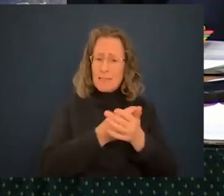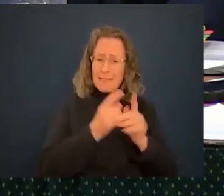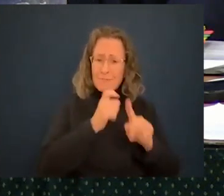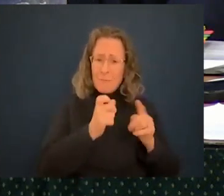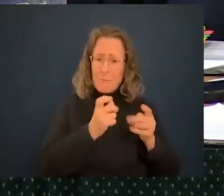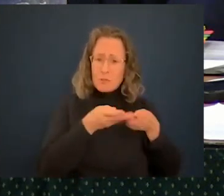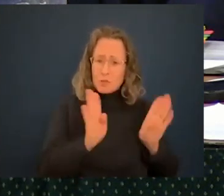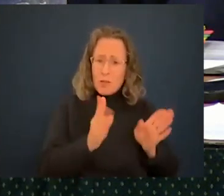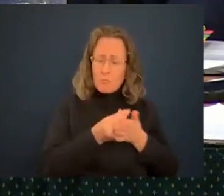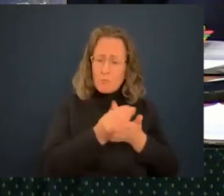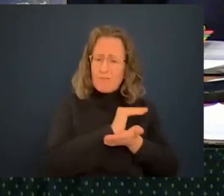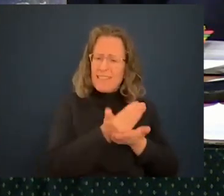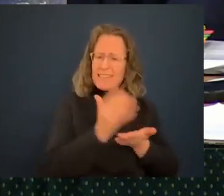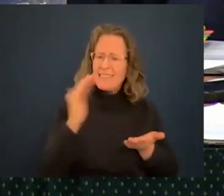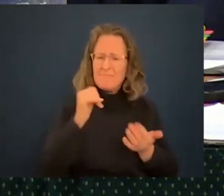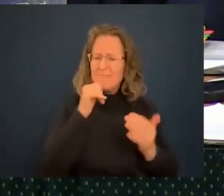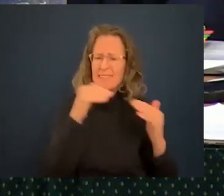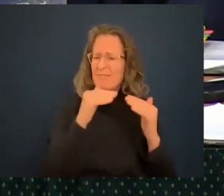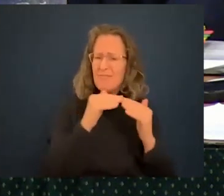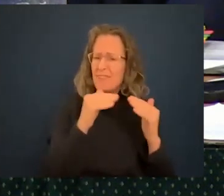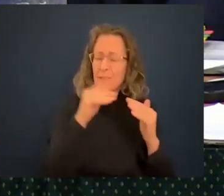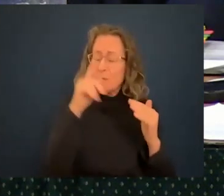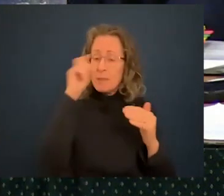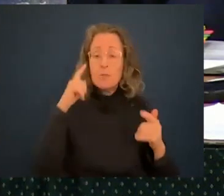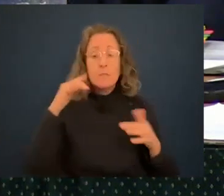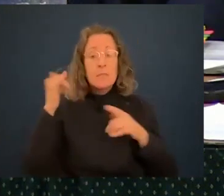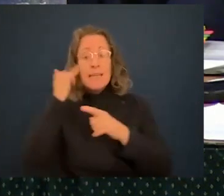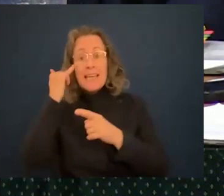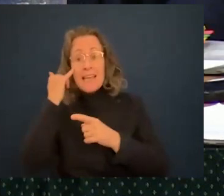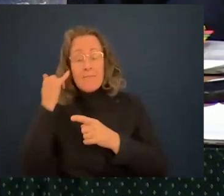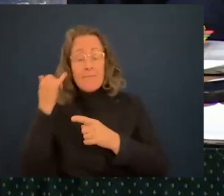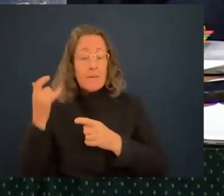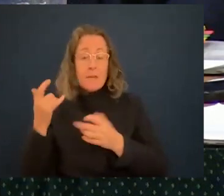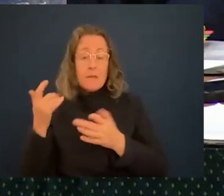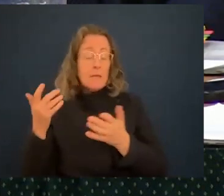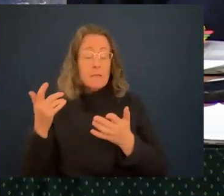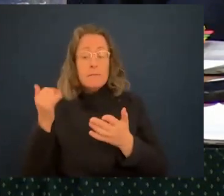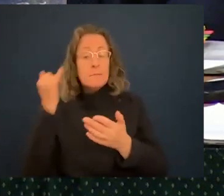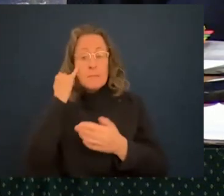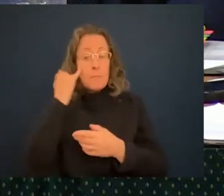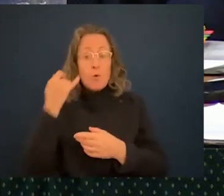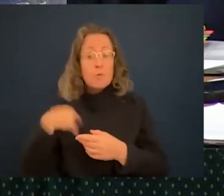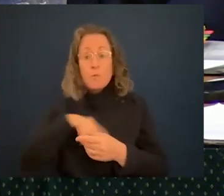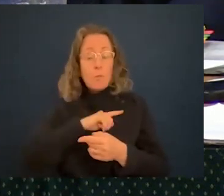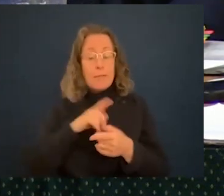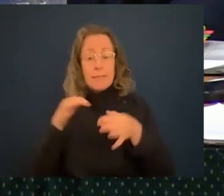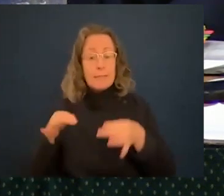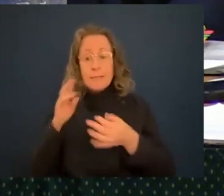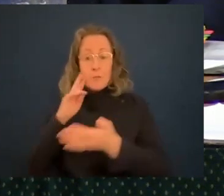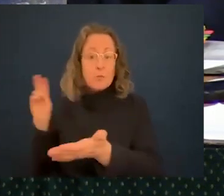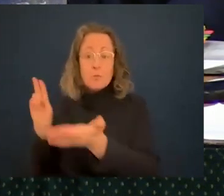need to expand the fire force if we go with a comprehensive contractor model